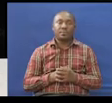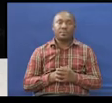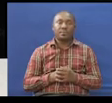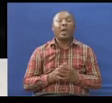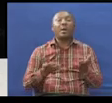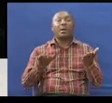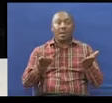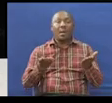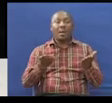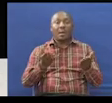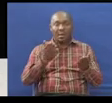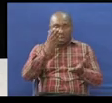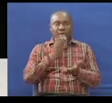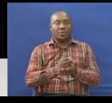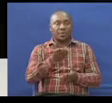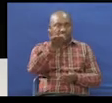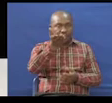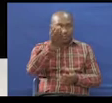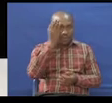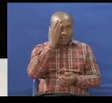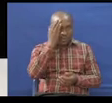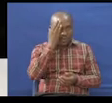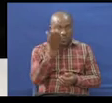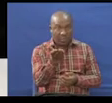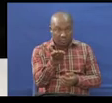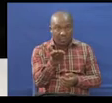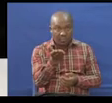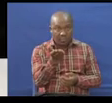I'm sure that everyone knows how